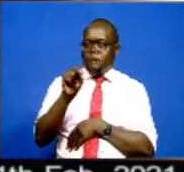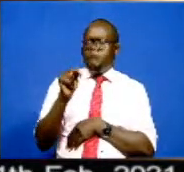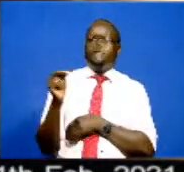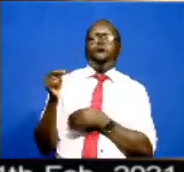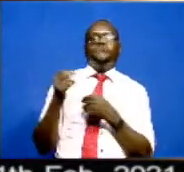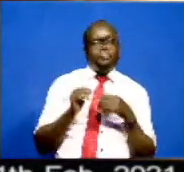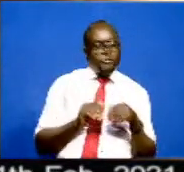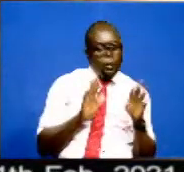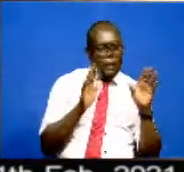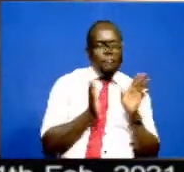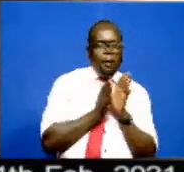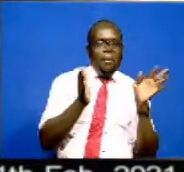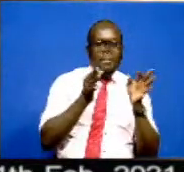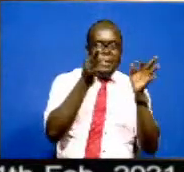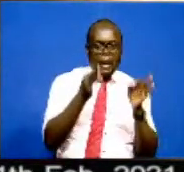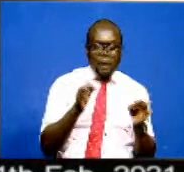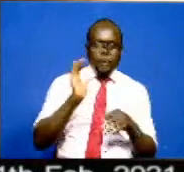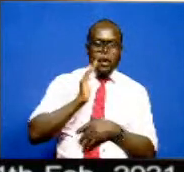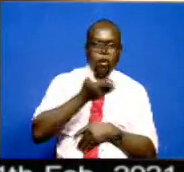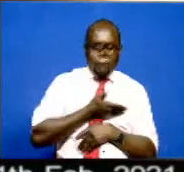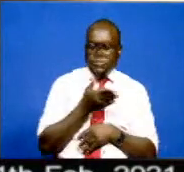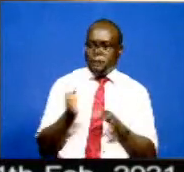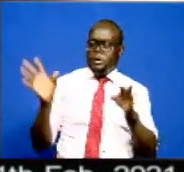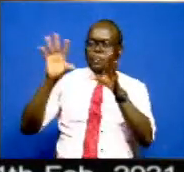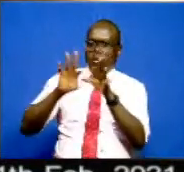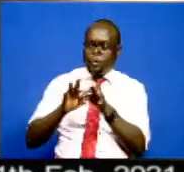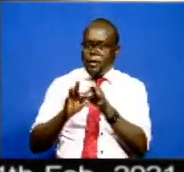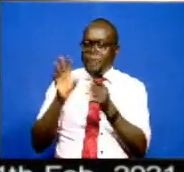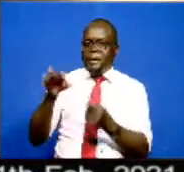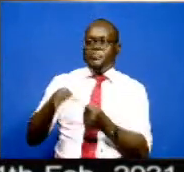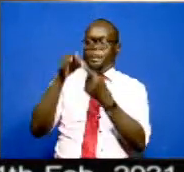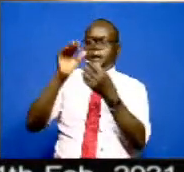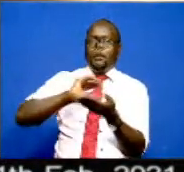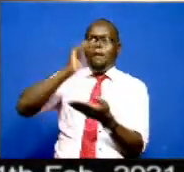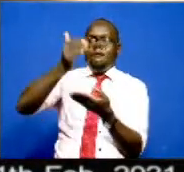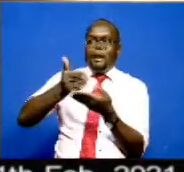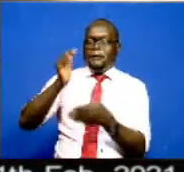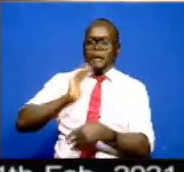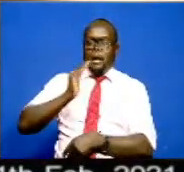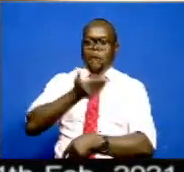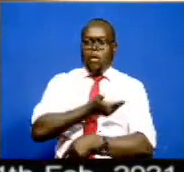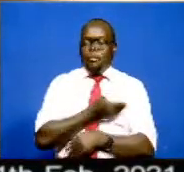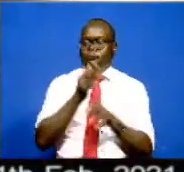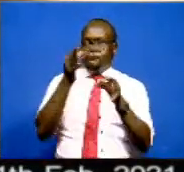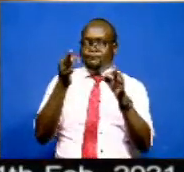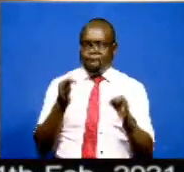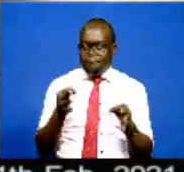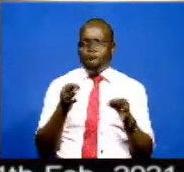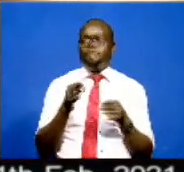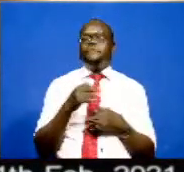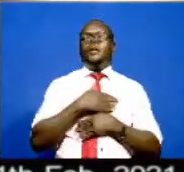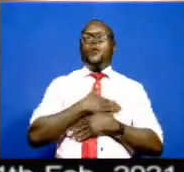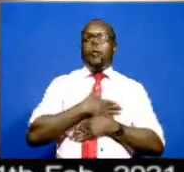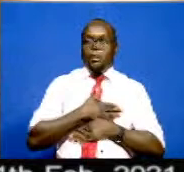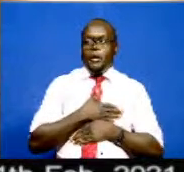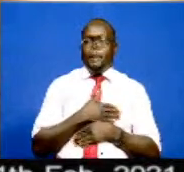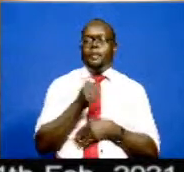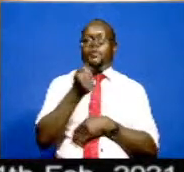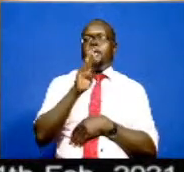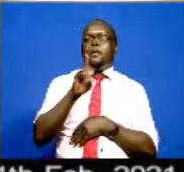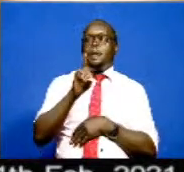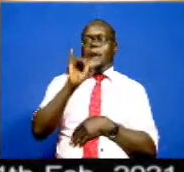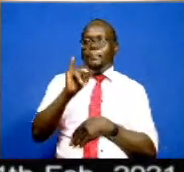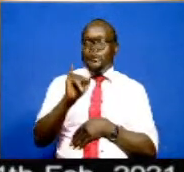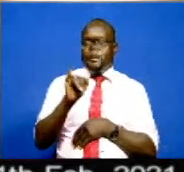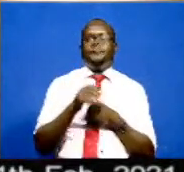the Public Accounts Committee to the Special Funds Accounts Committee. And the Honorable Abdi